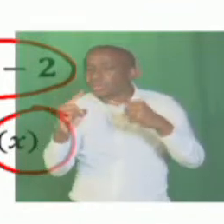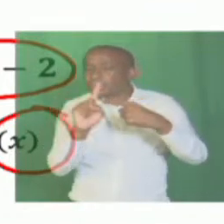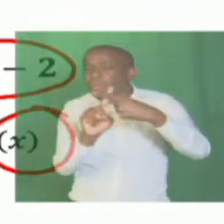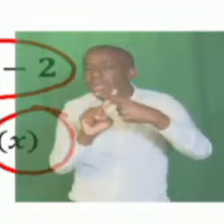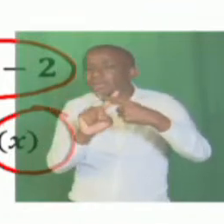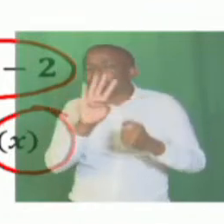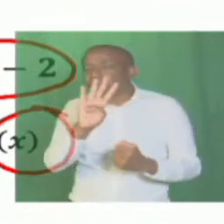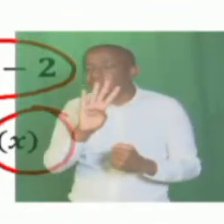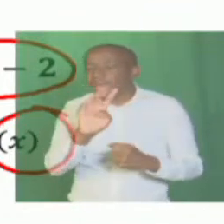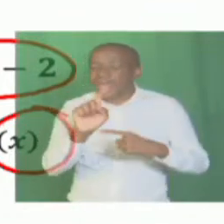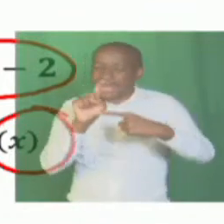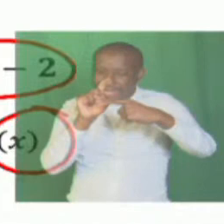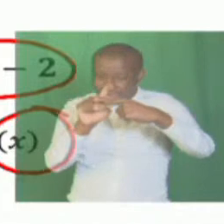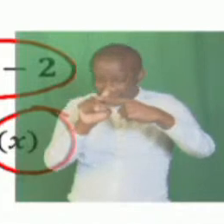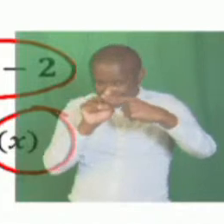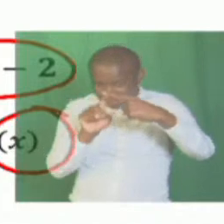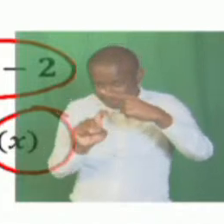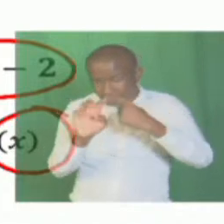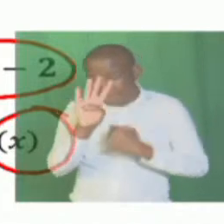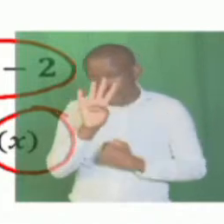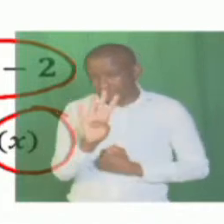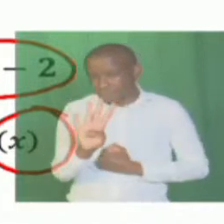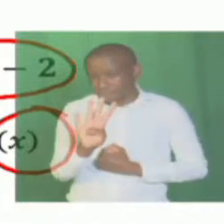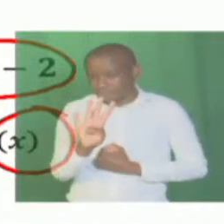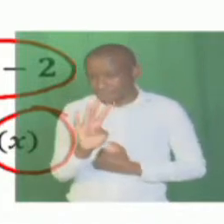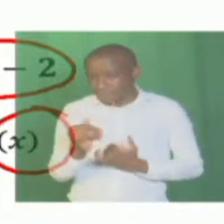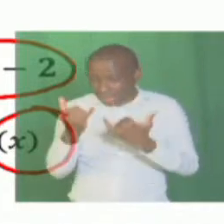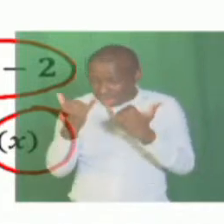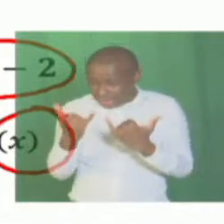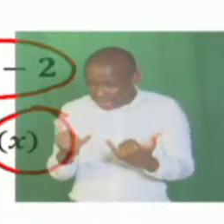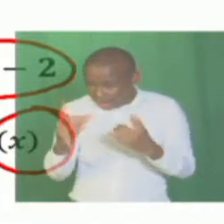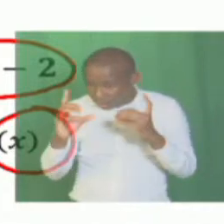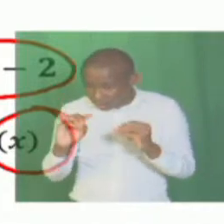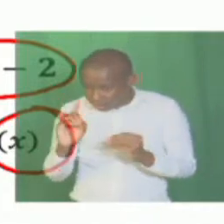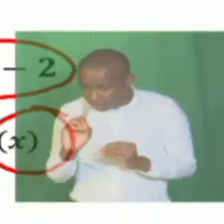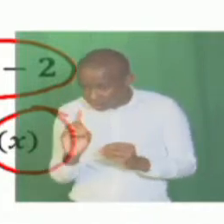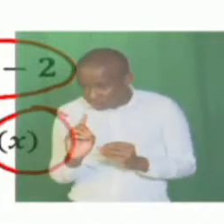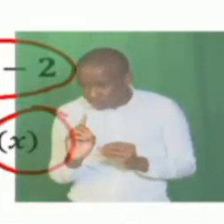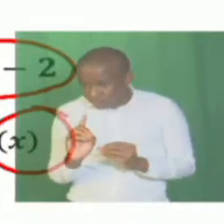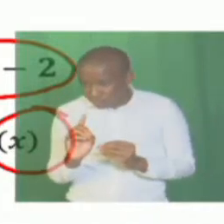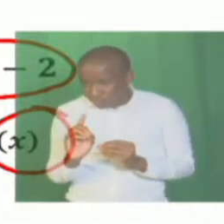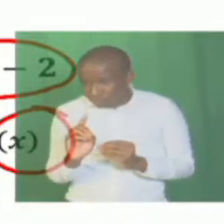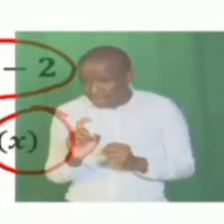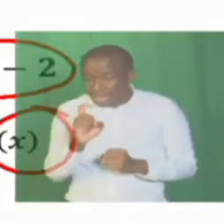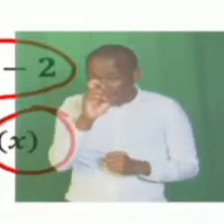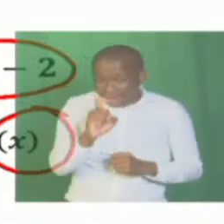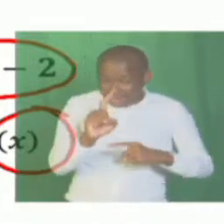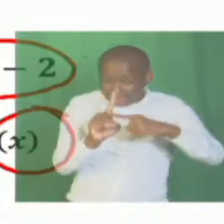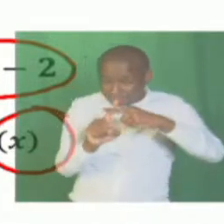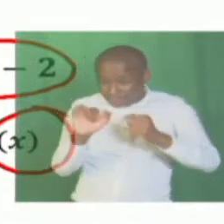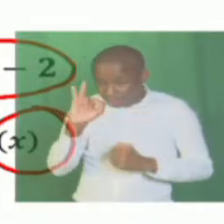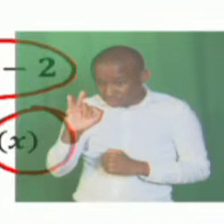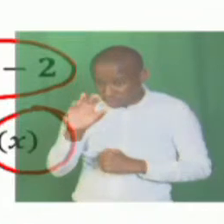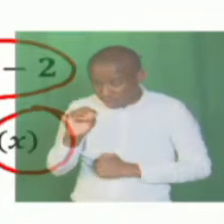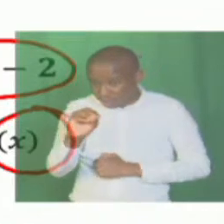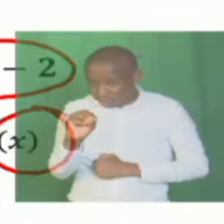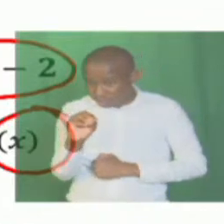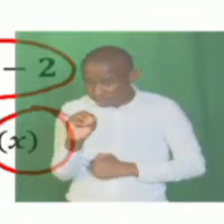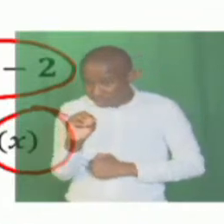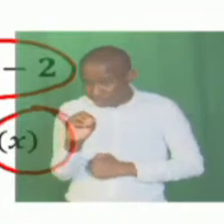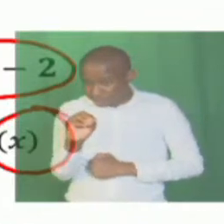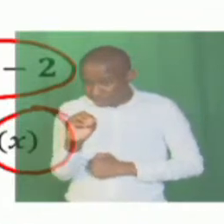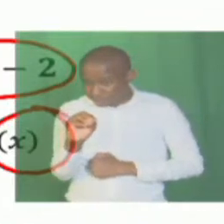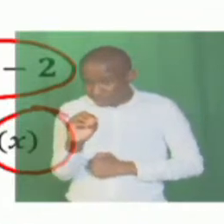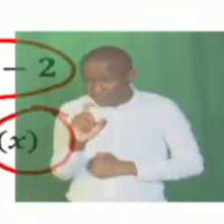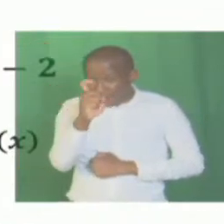by 4? It is to divide by 4. So now what do we have? We already have the x plus 2. We already have the